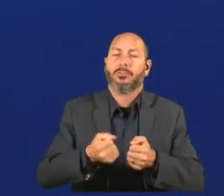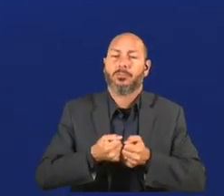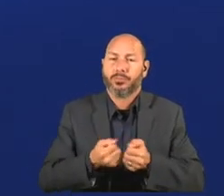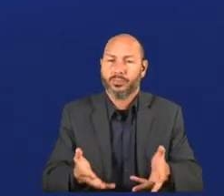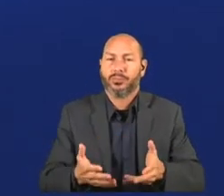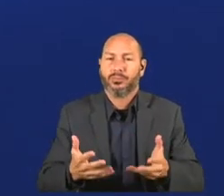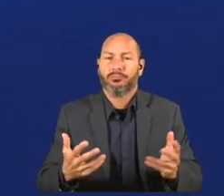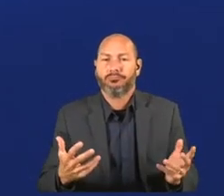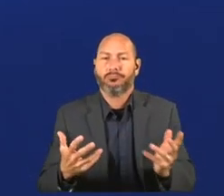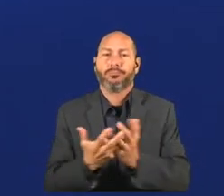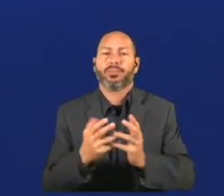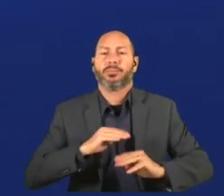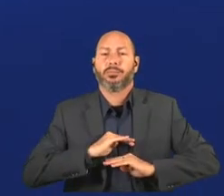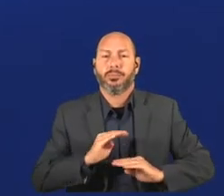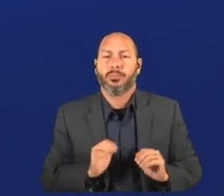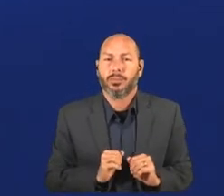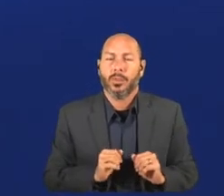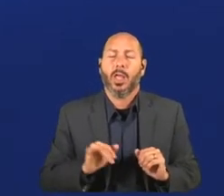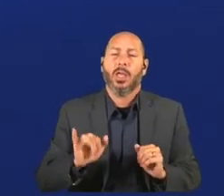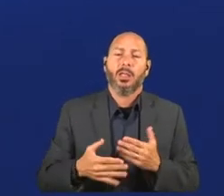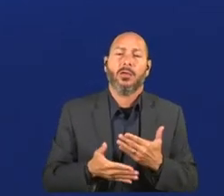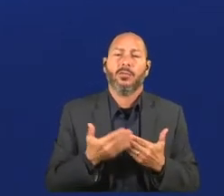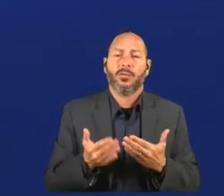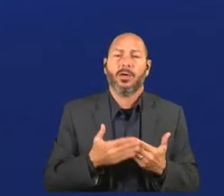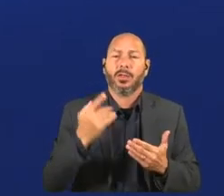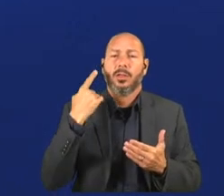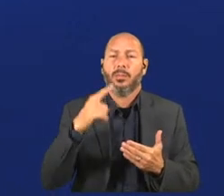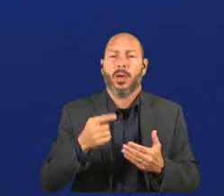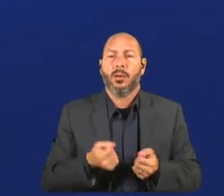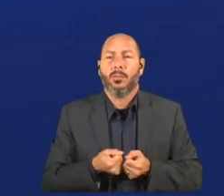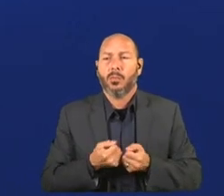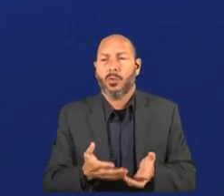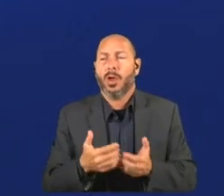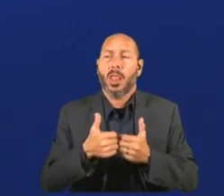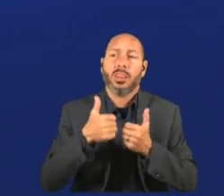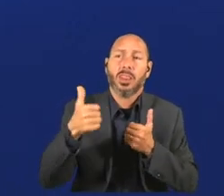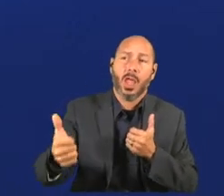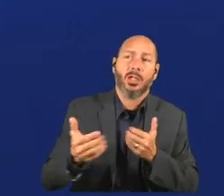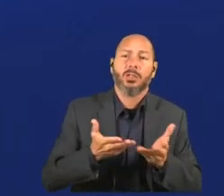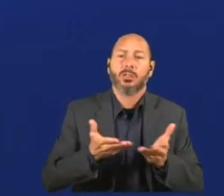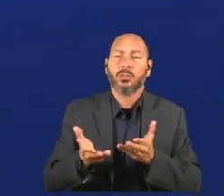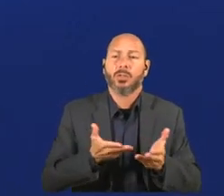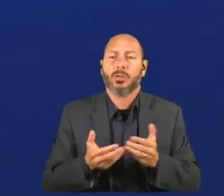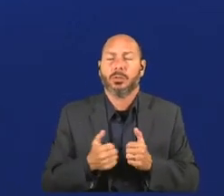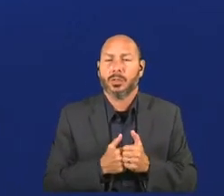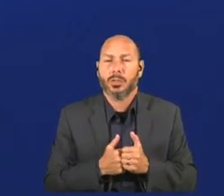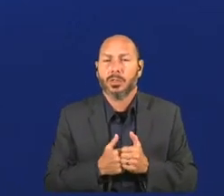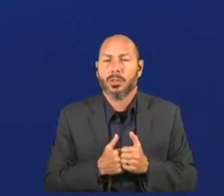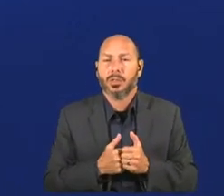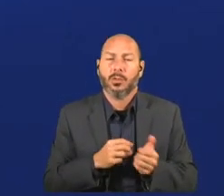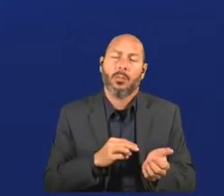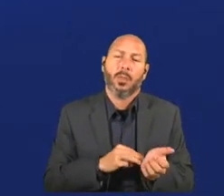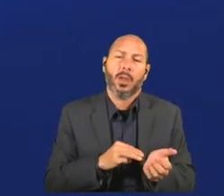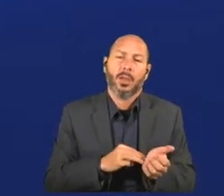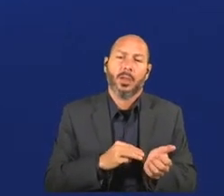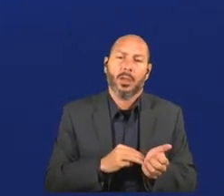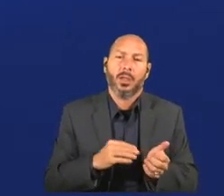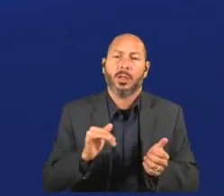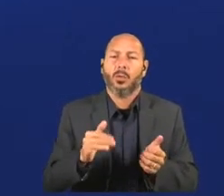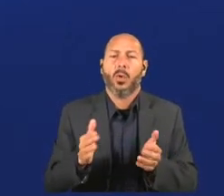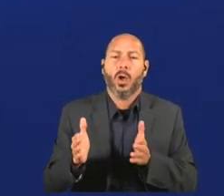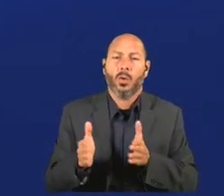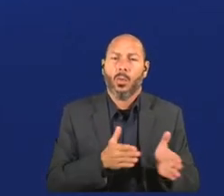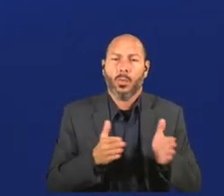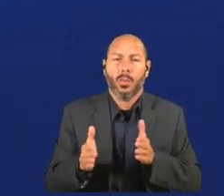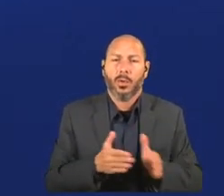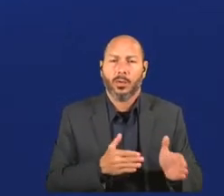alluded to, make it easier for providers to offer telehealth services, for example, establish greater coordination of workforce development programs